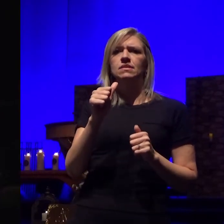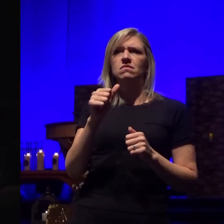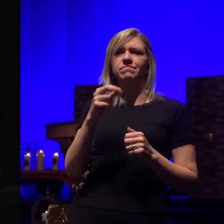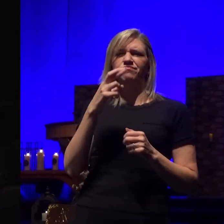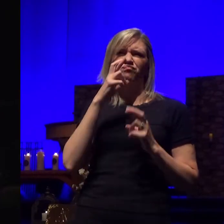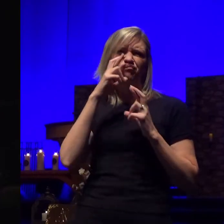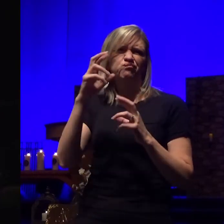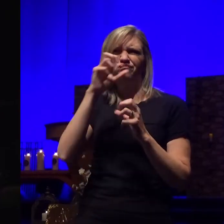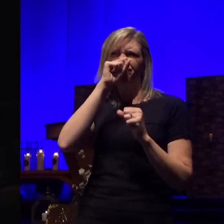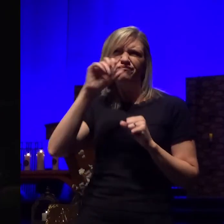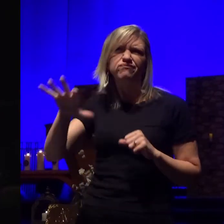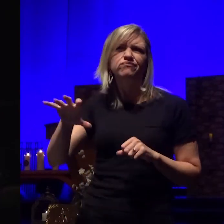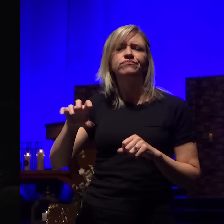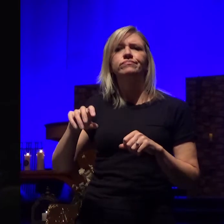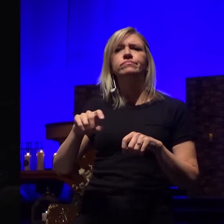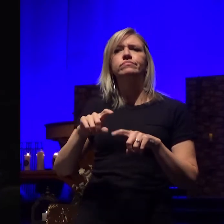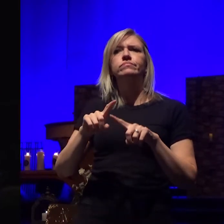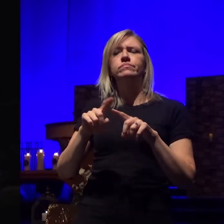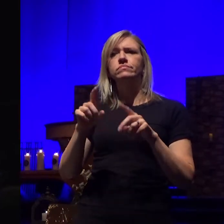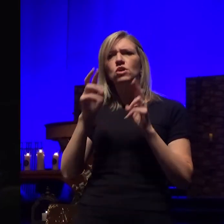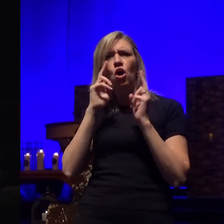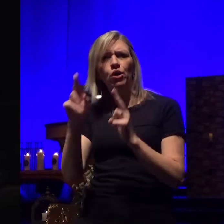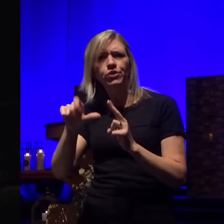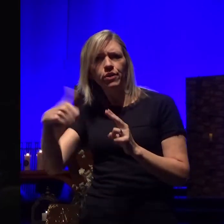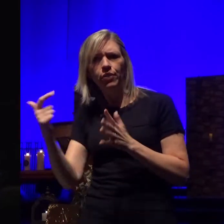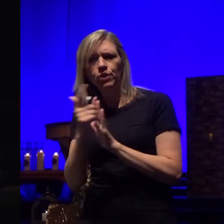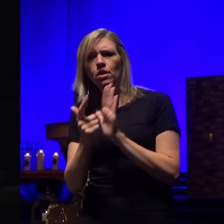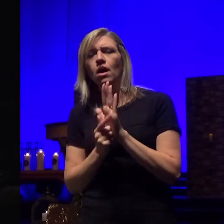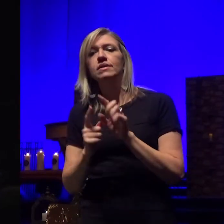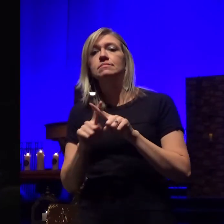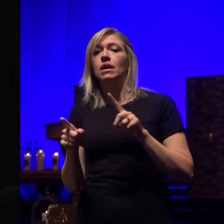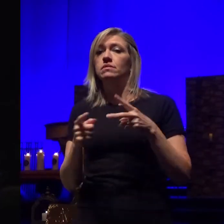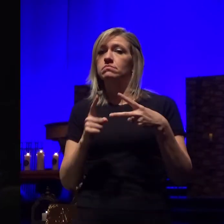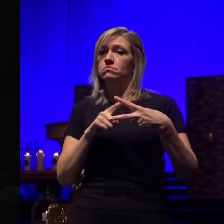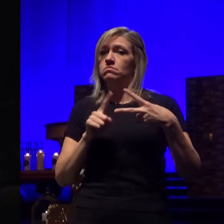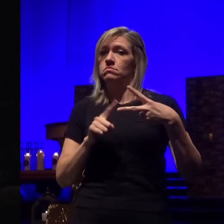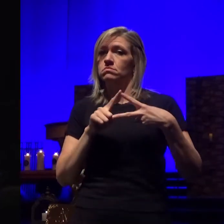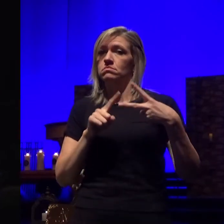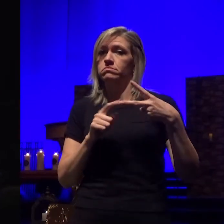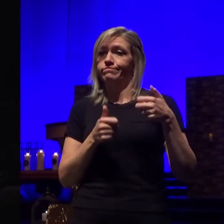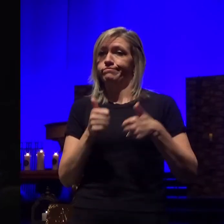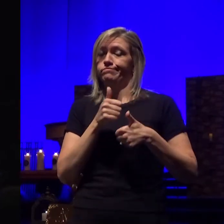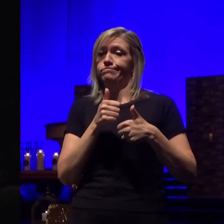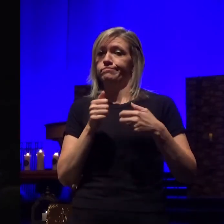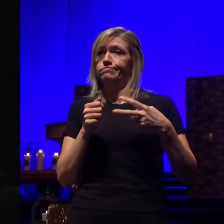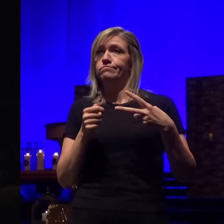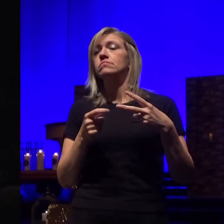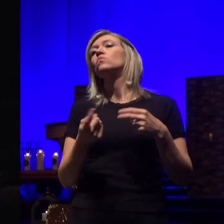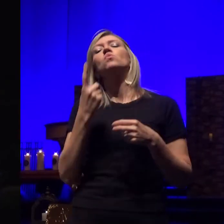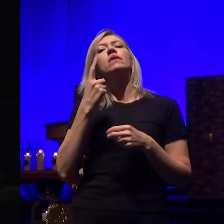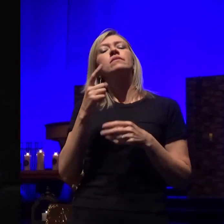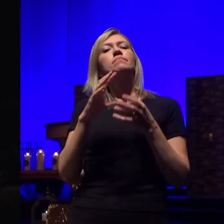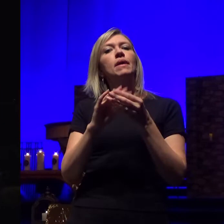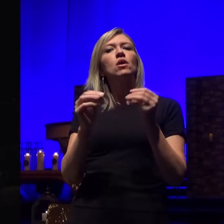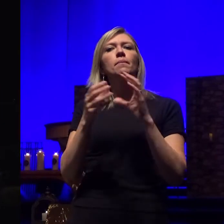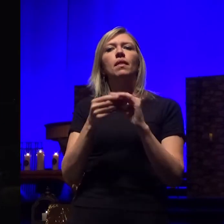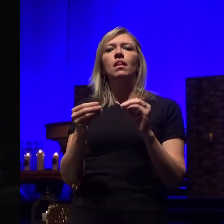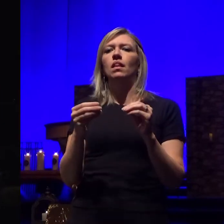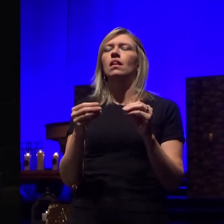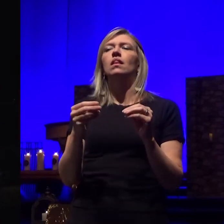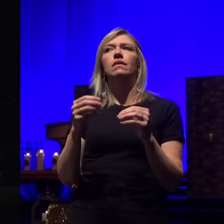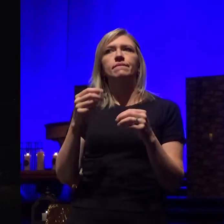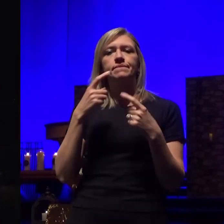laws, but not when they got in the way of the first two. And perhaps his most famous parable is the parable of the Good